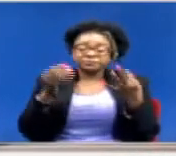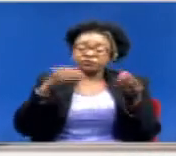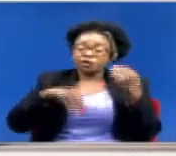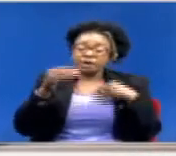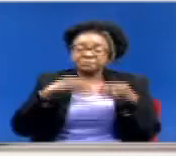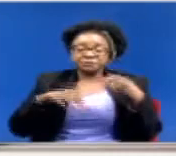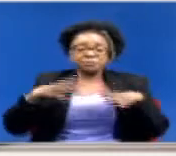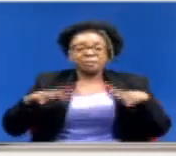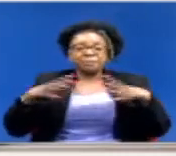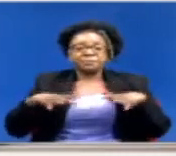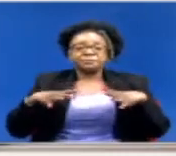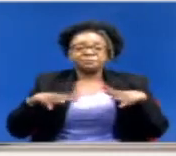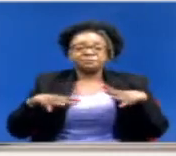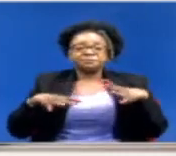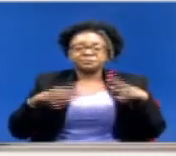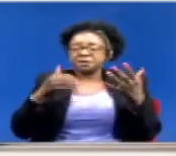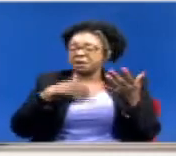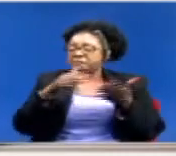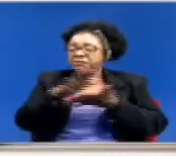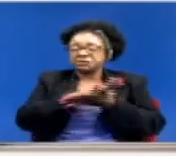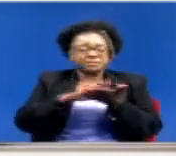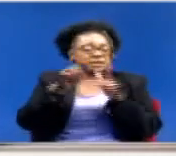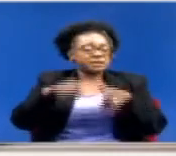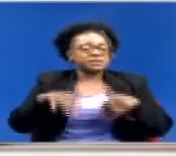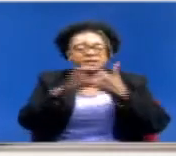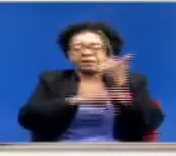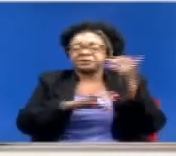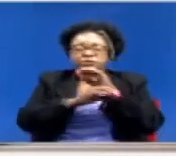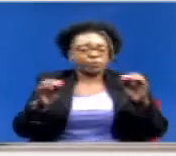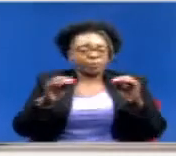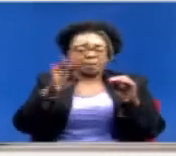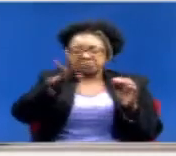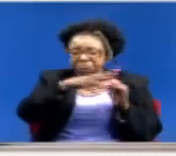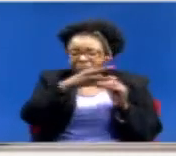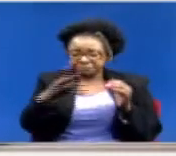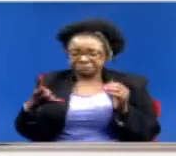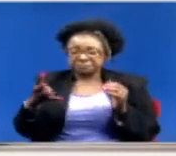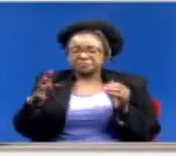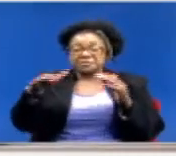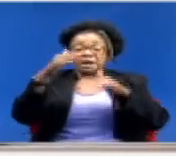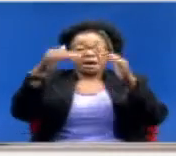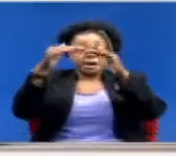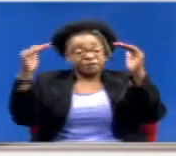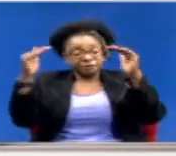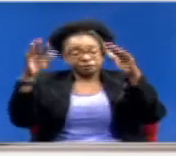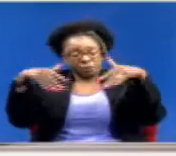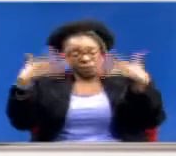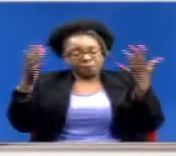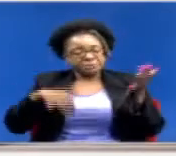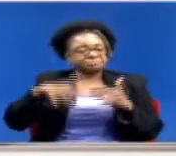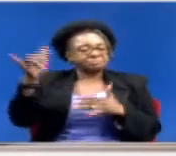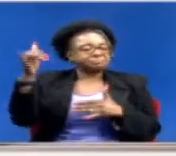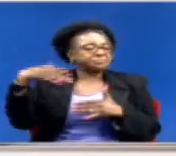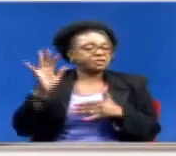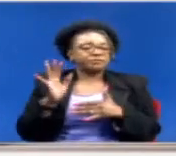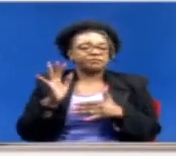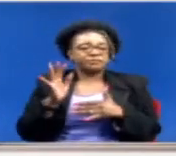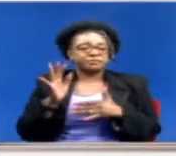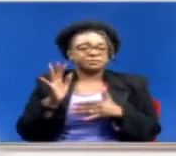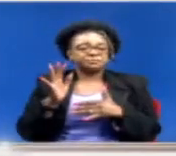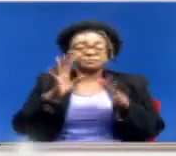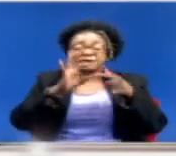will not have a space in this country. They either go to the jail, go to heaven, or leave this country. Because cartels